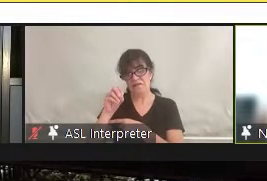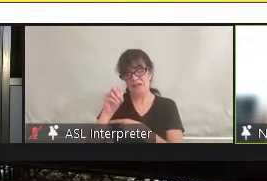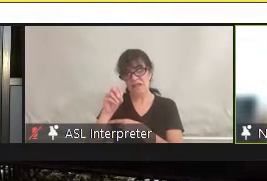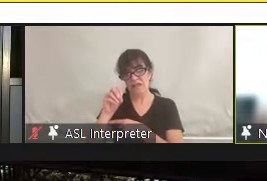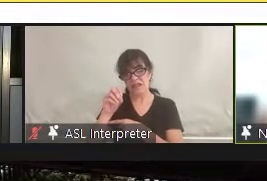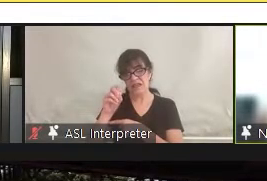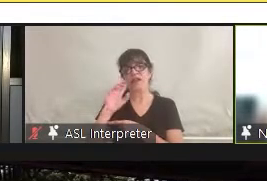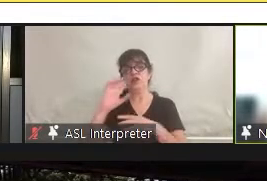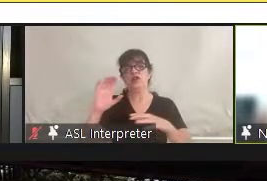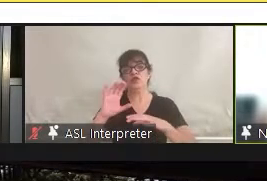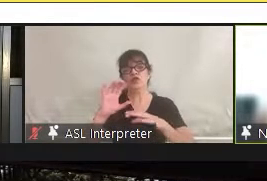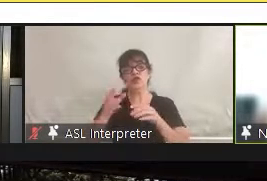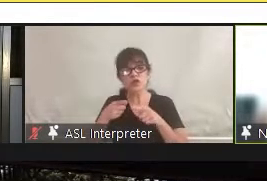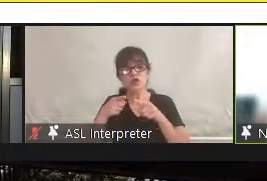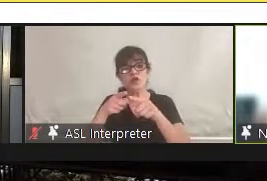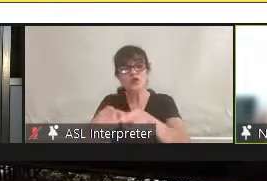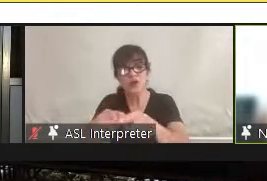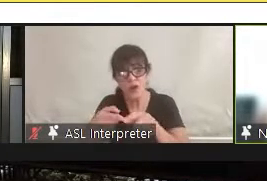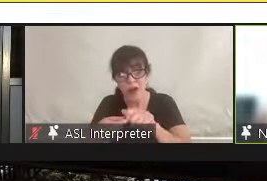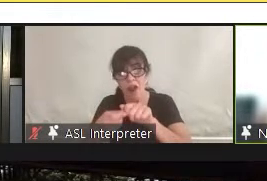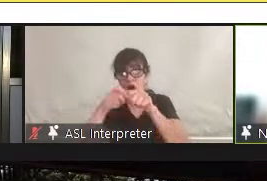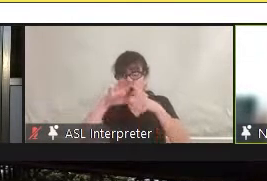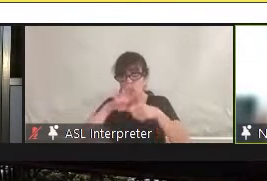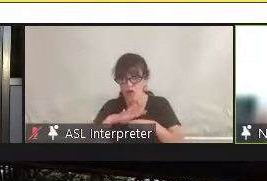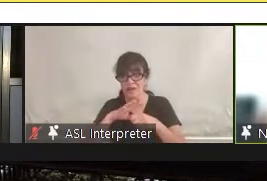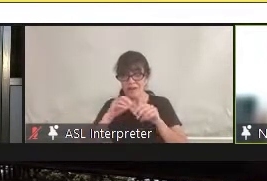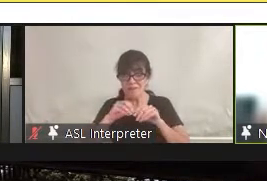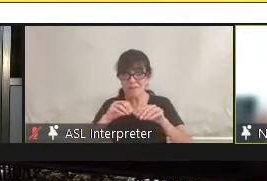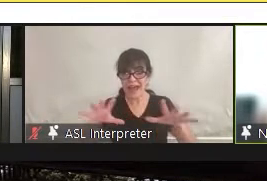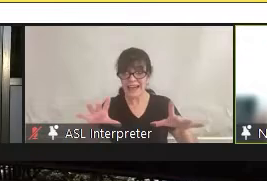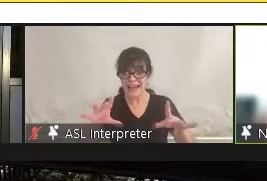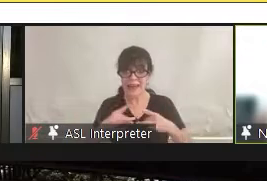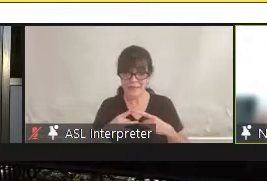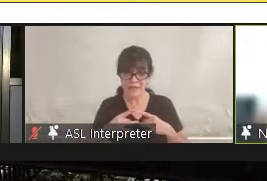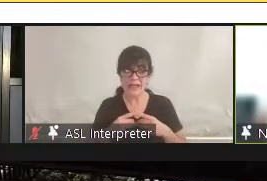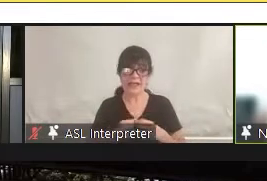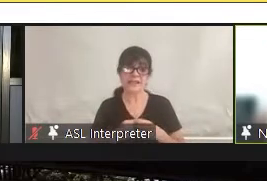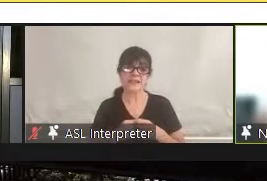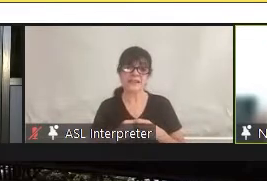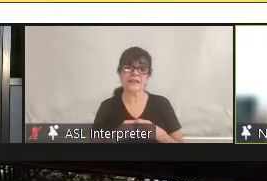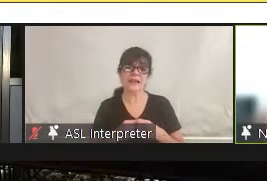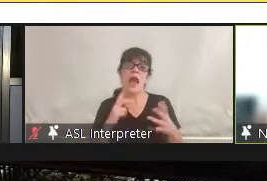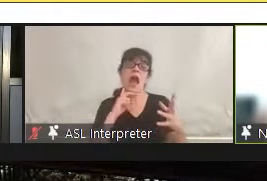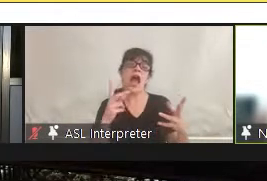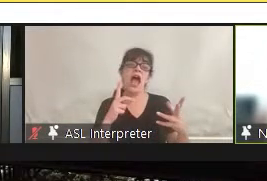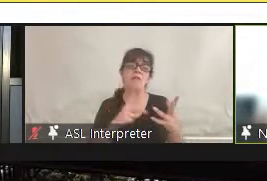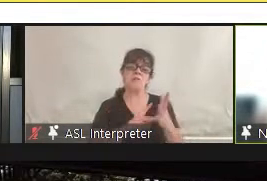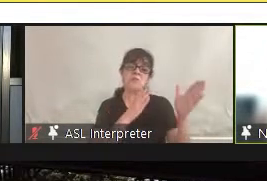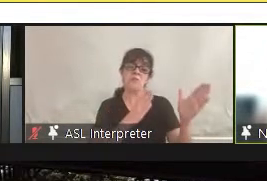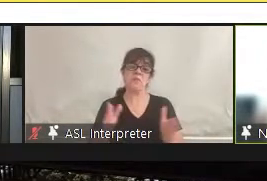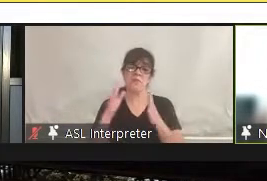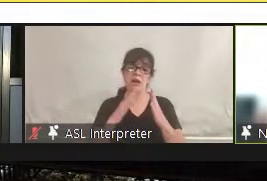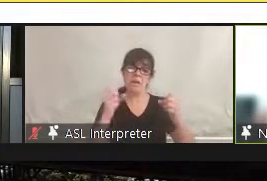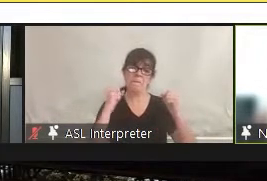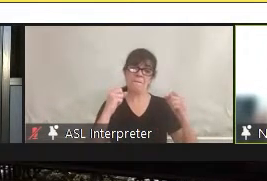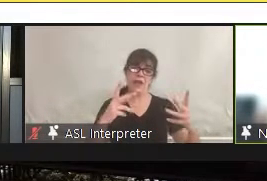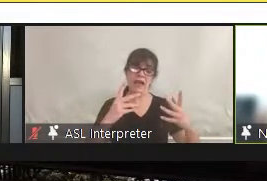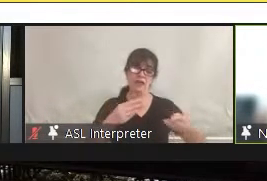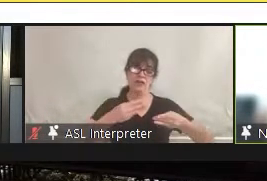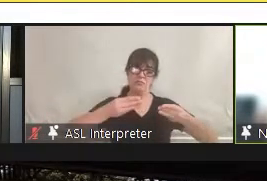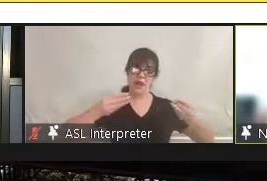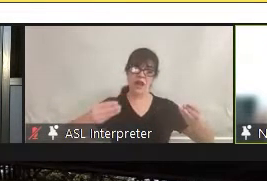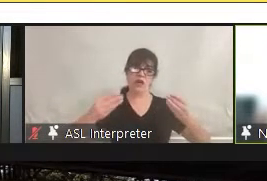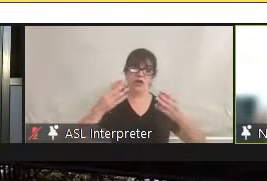during the COVID-19 pandemic. And the project has also prepared various training manual for engineers, handbook for